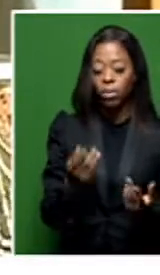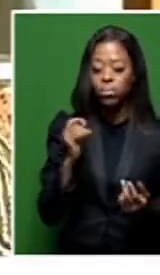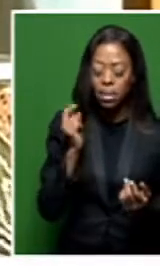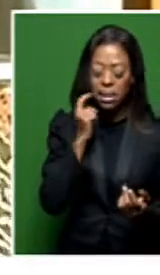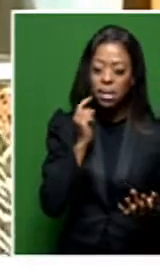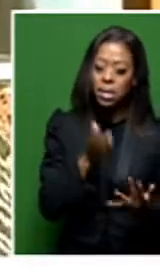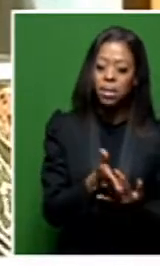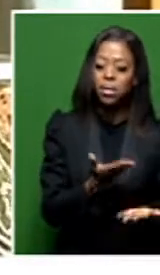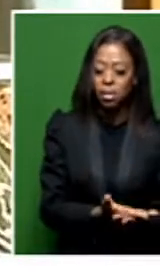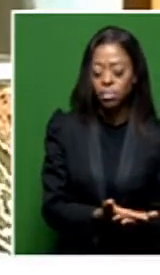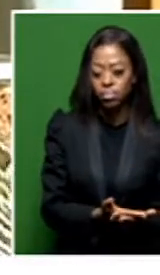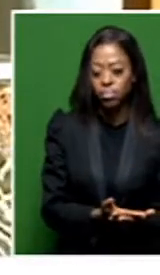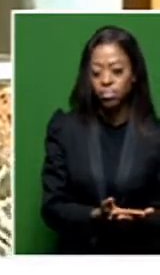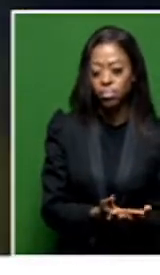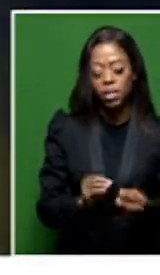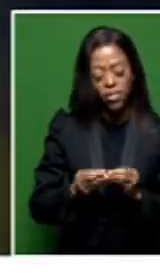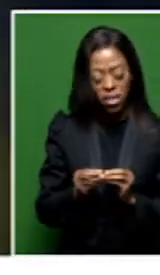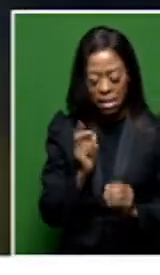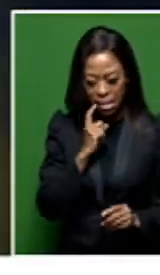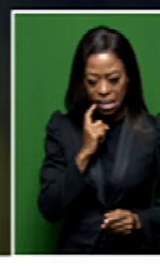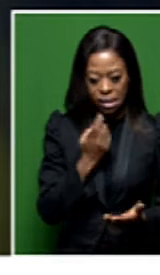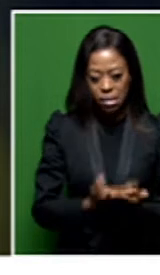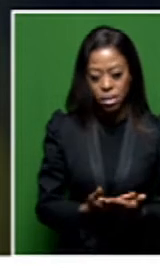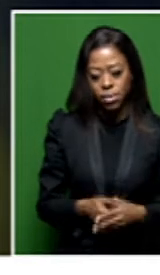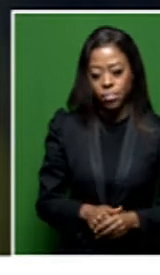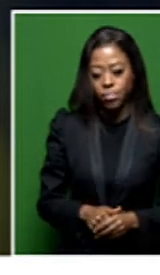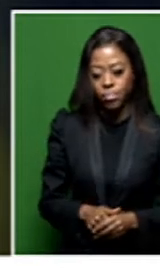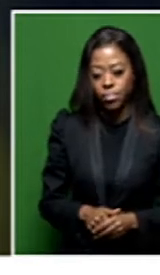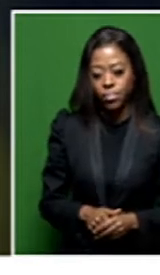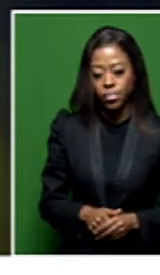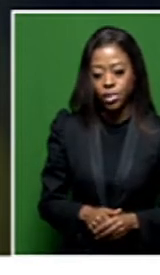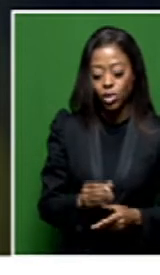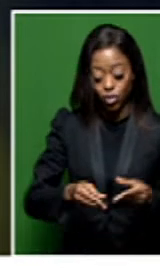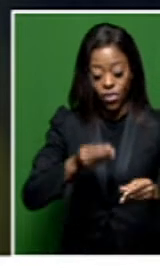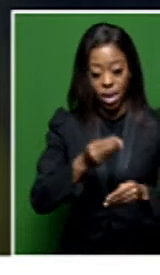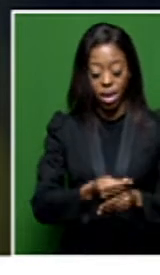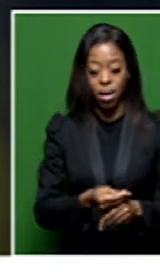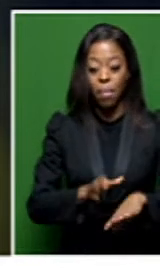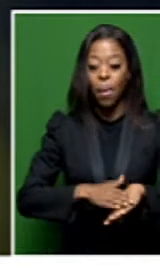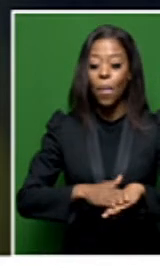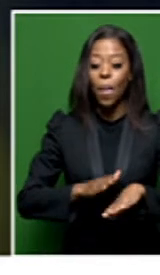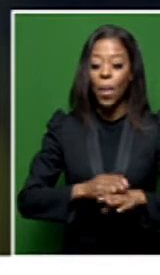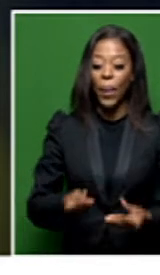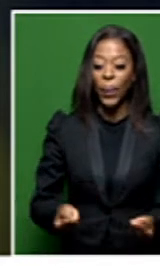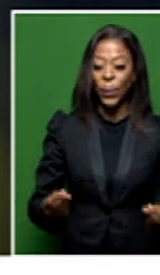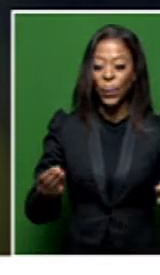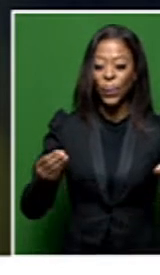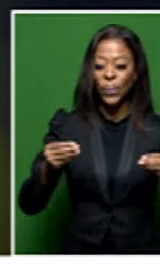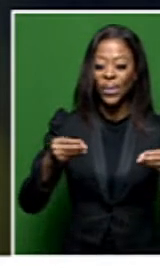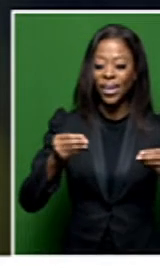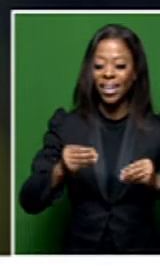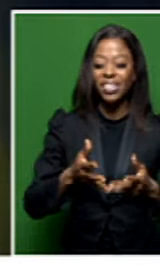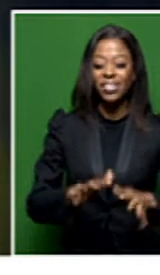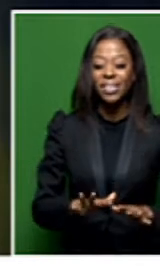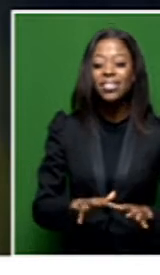easily accessible and easy to make. Talk to us about the twists Yes. that you incorporate Yes. into